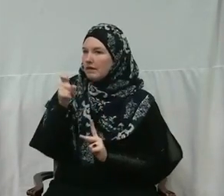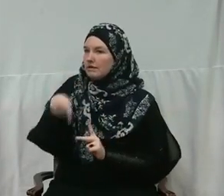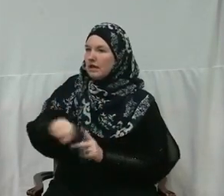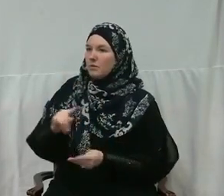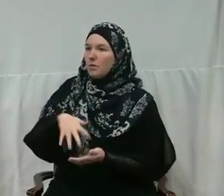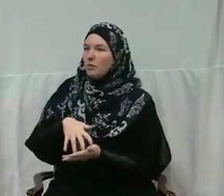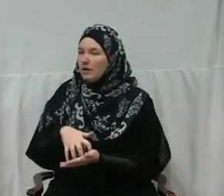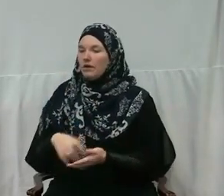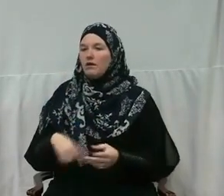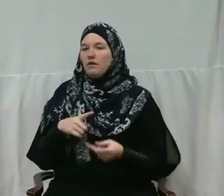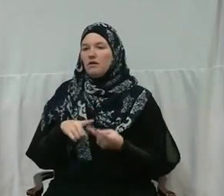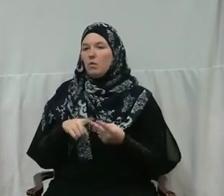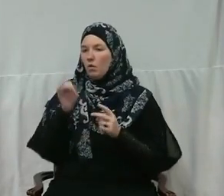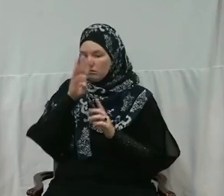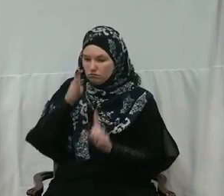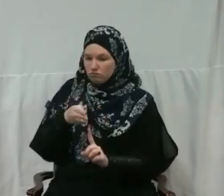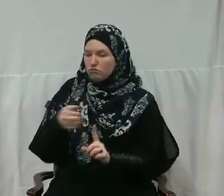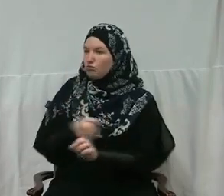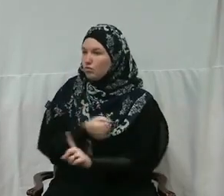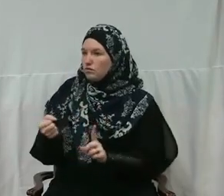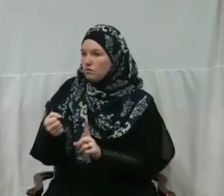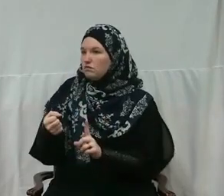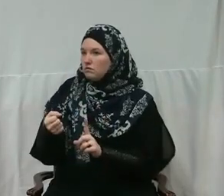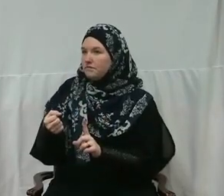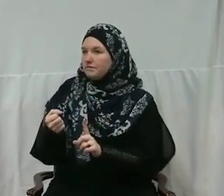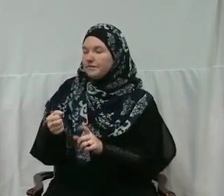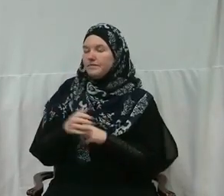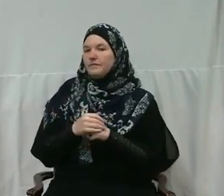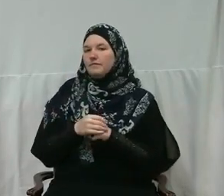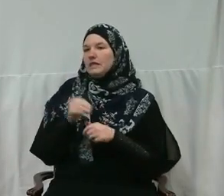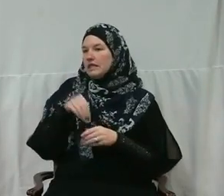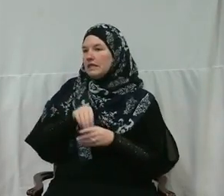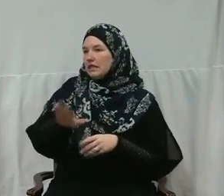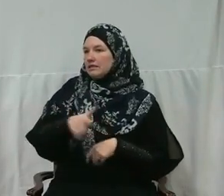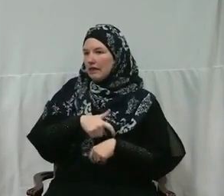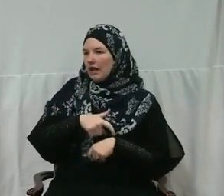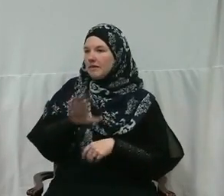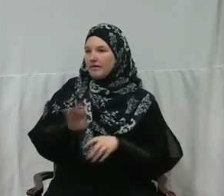to target with abuse certain segments in their society.